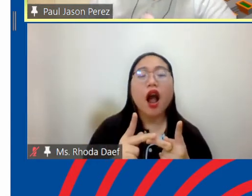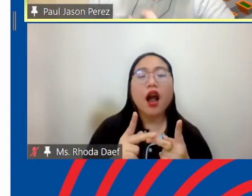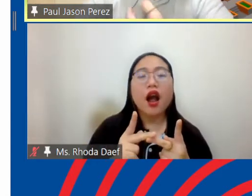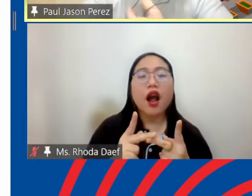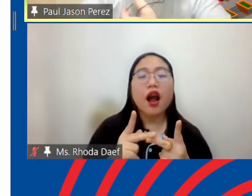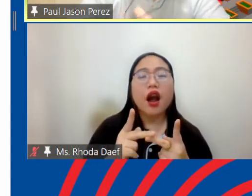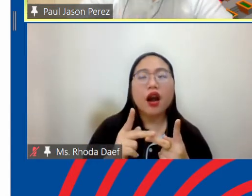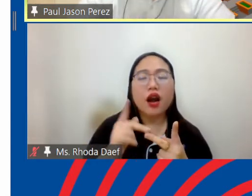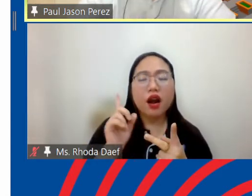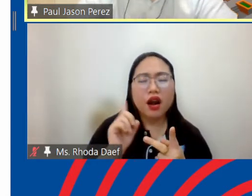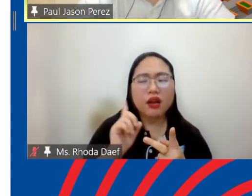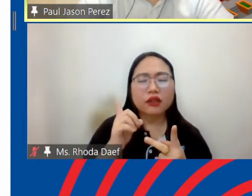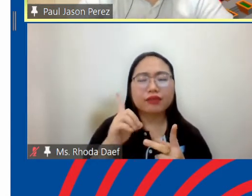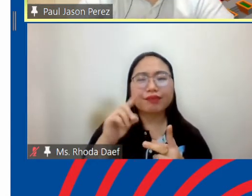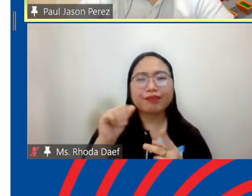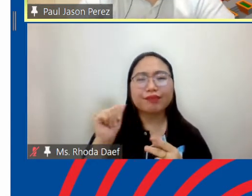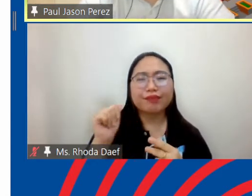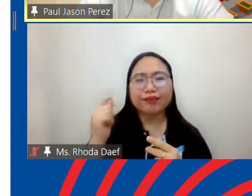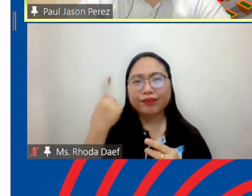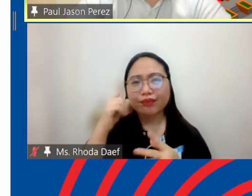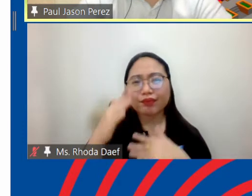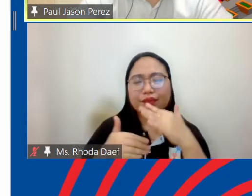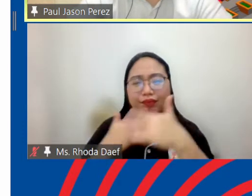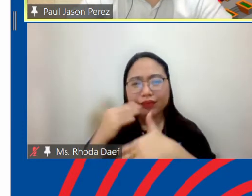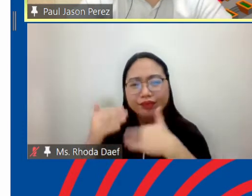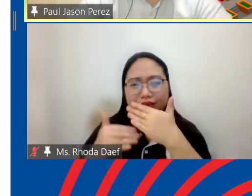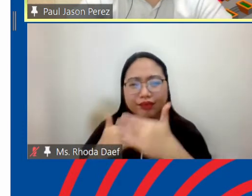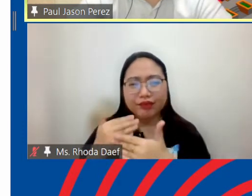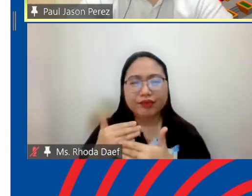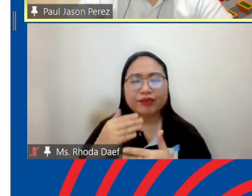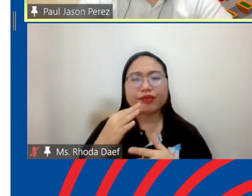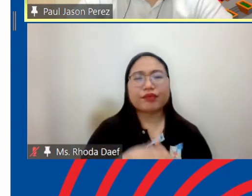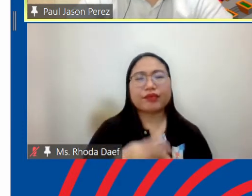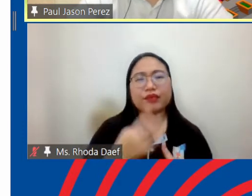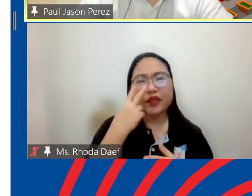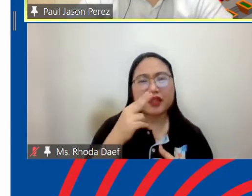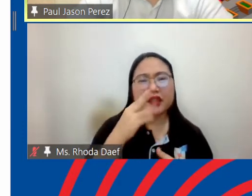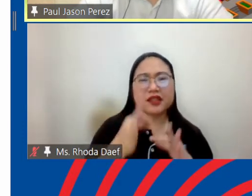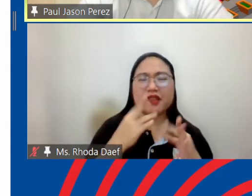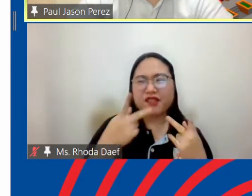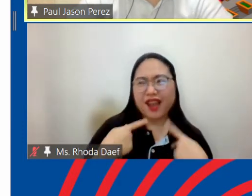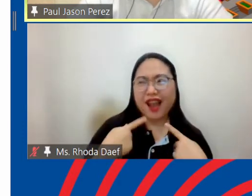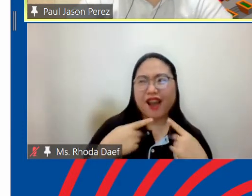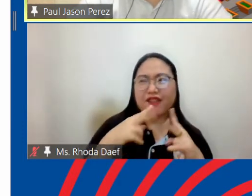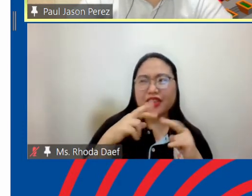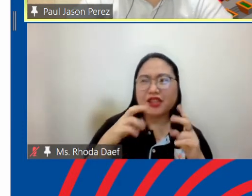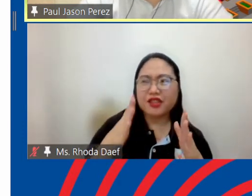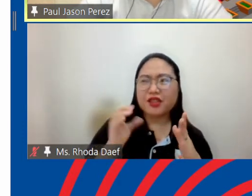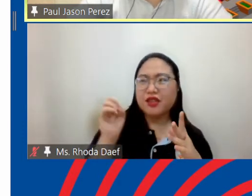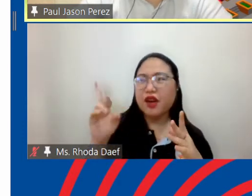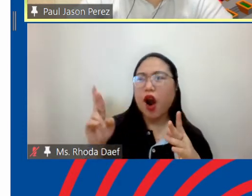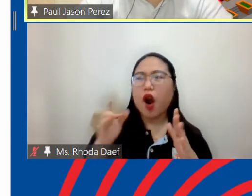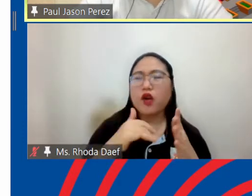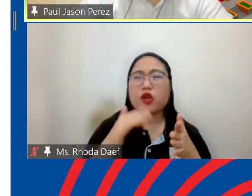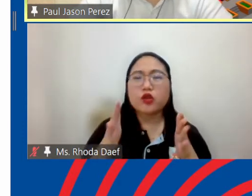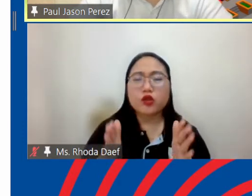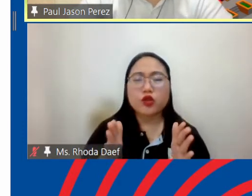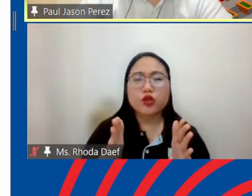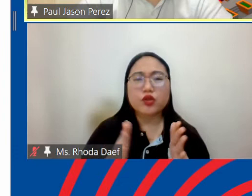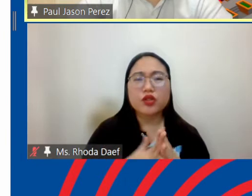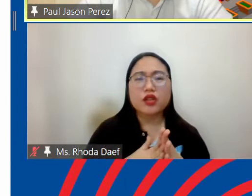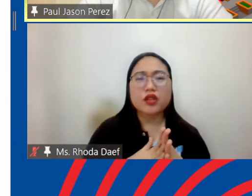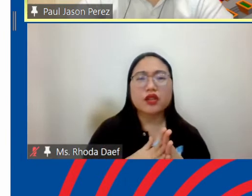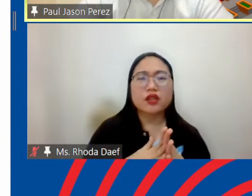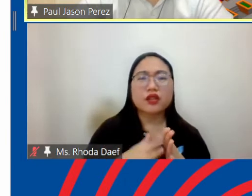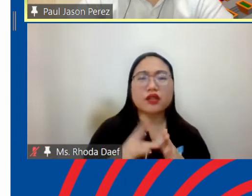I think napansin nyo to, no, whenever there are researchers or students doing their